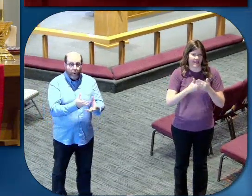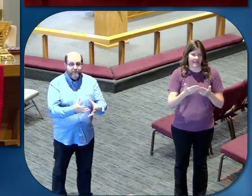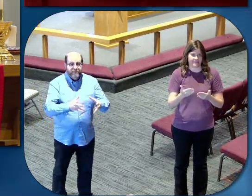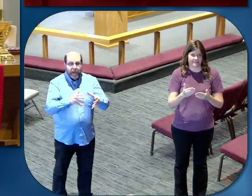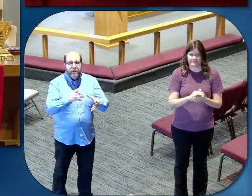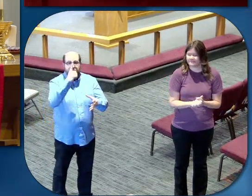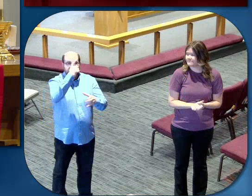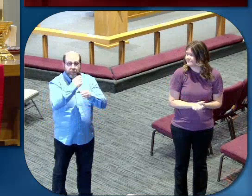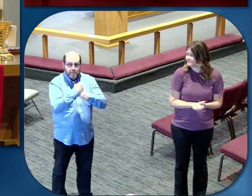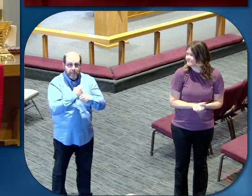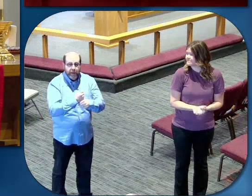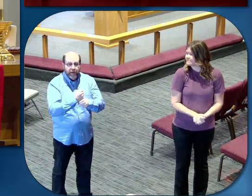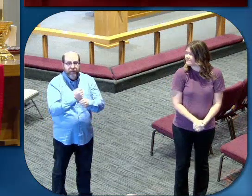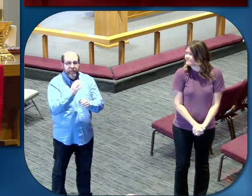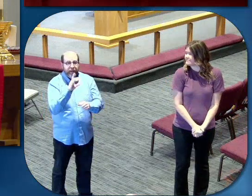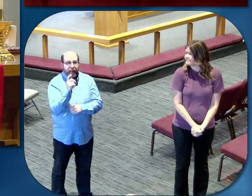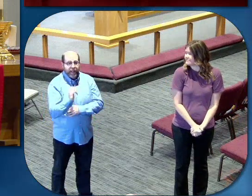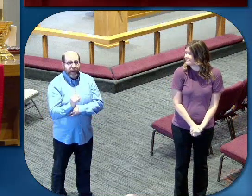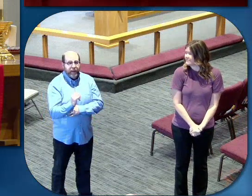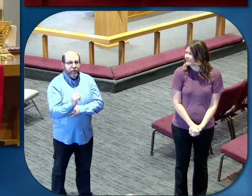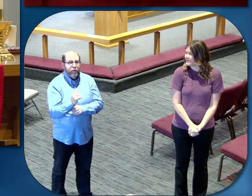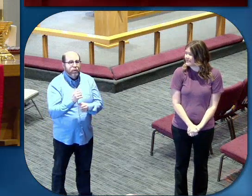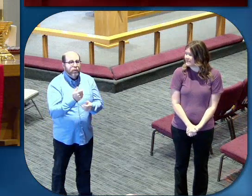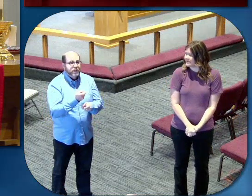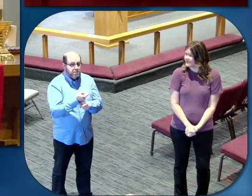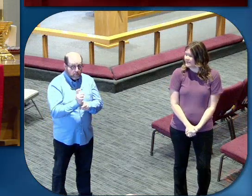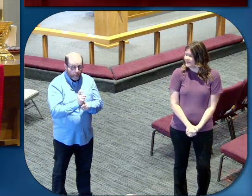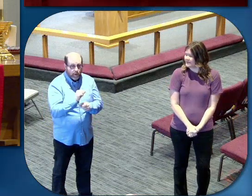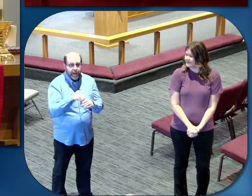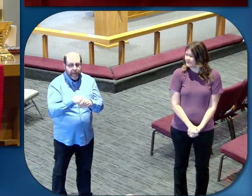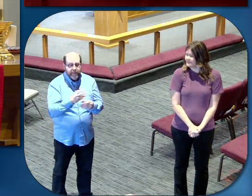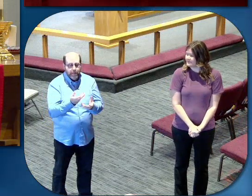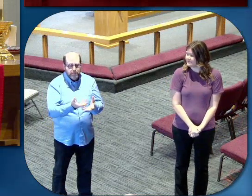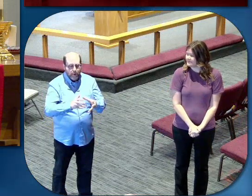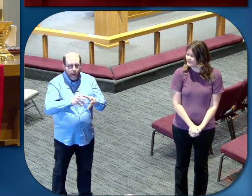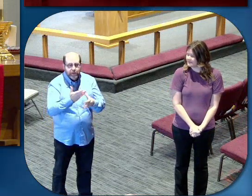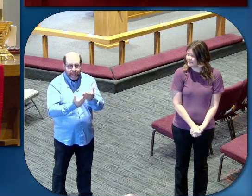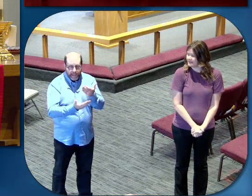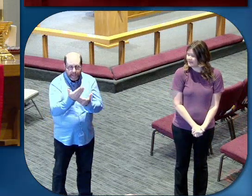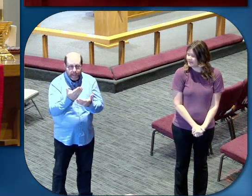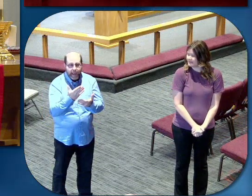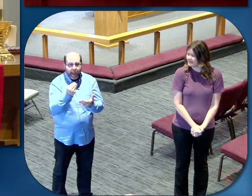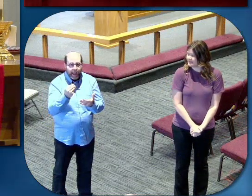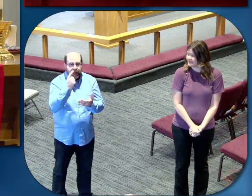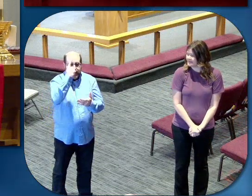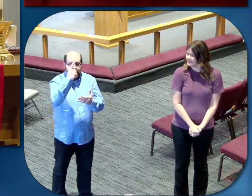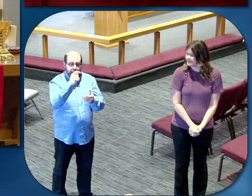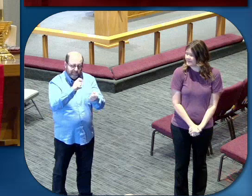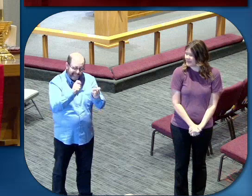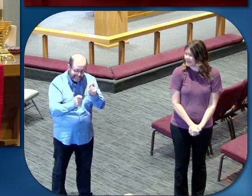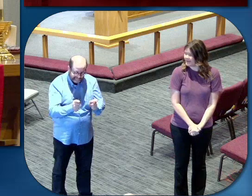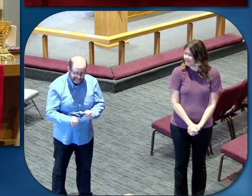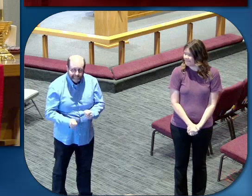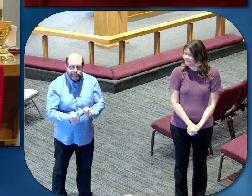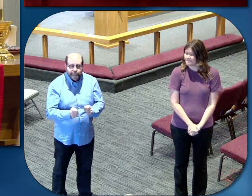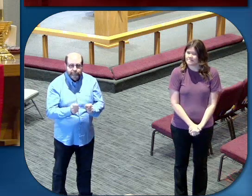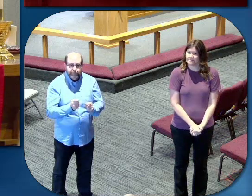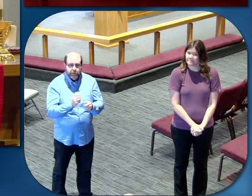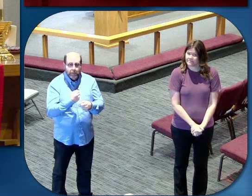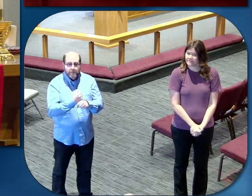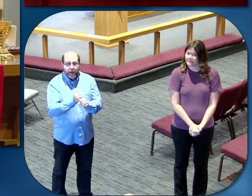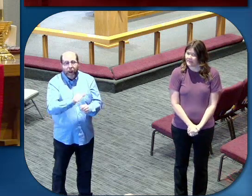The vessel he was making of clay was spoiled in the potter's hand, and he reworked it into